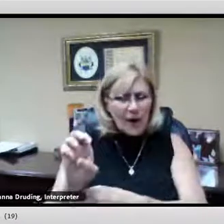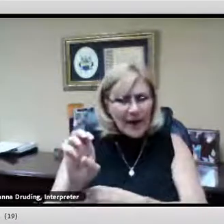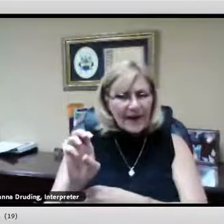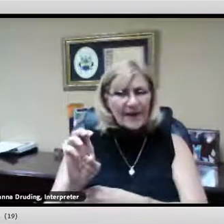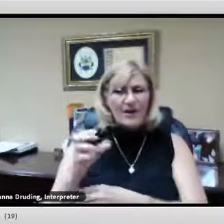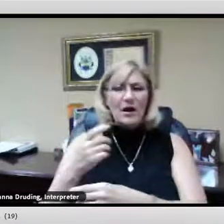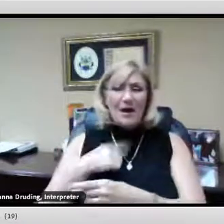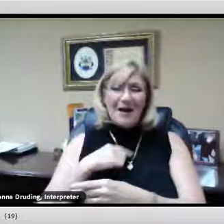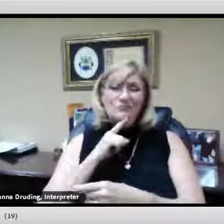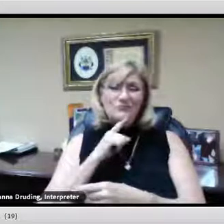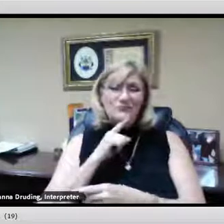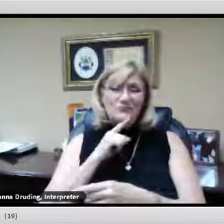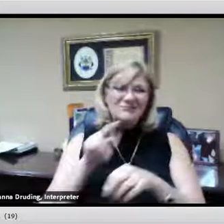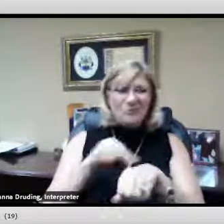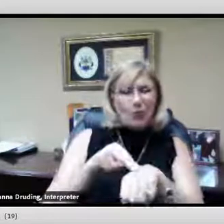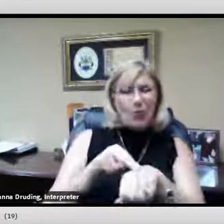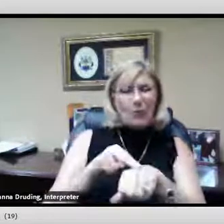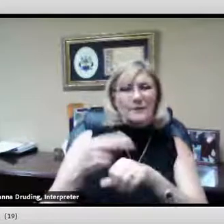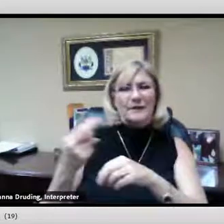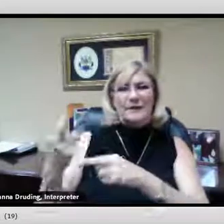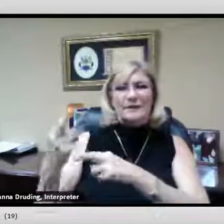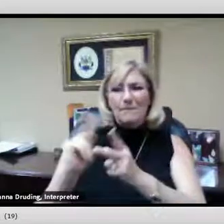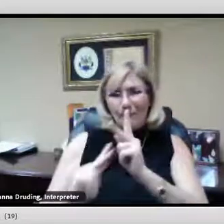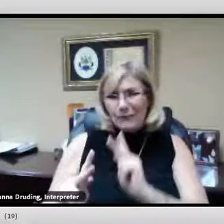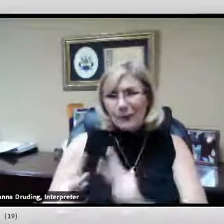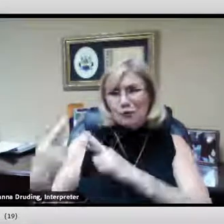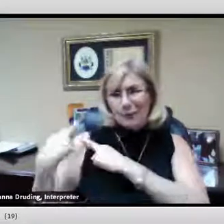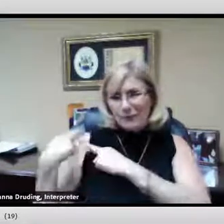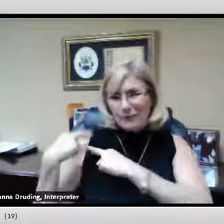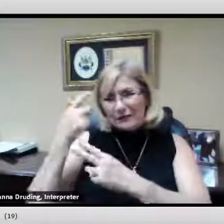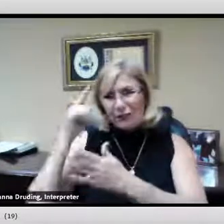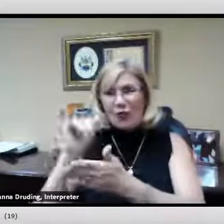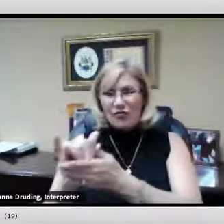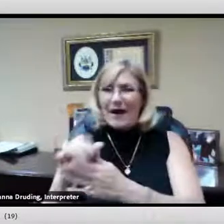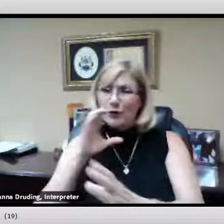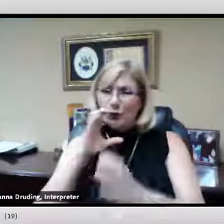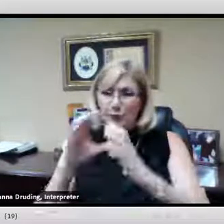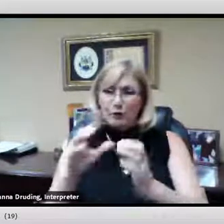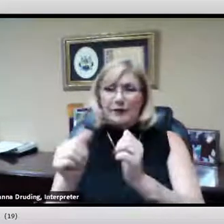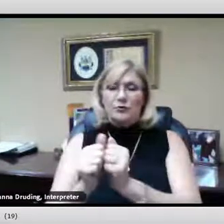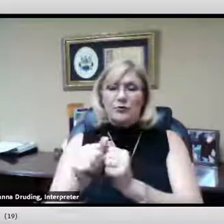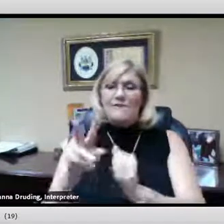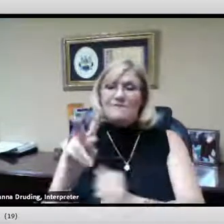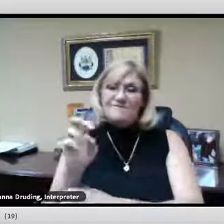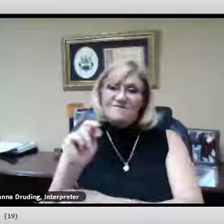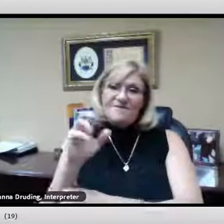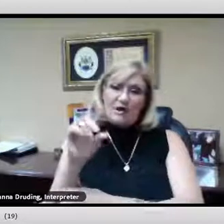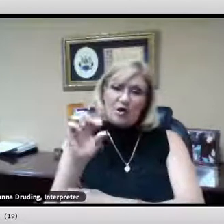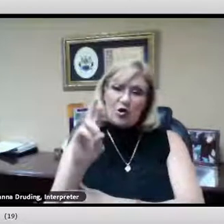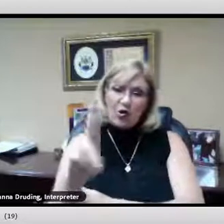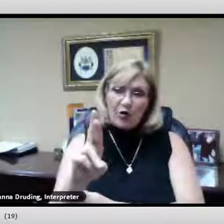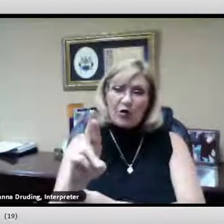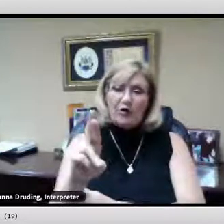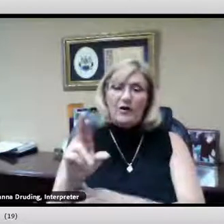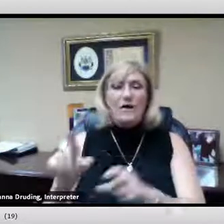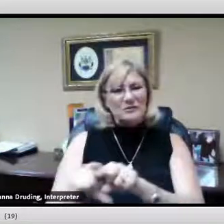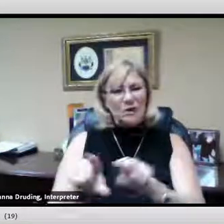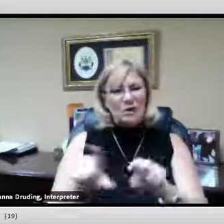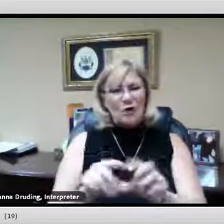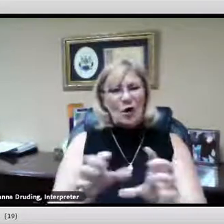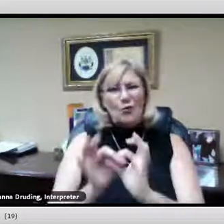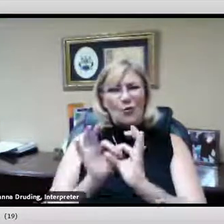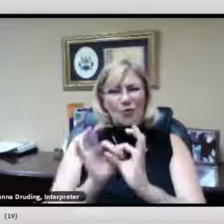the person responsible for support and responsible for communication with the vendor. But for some of this, it's a cooperation again